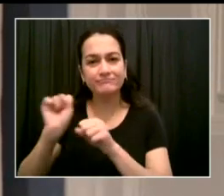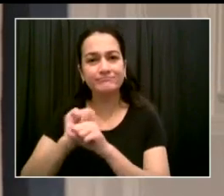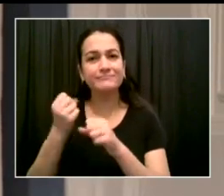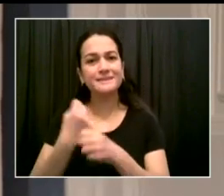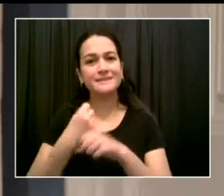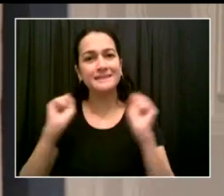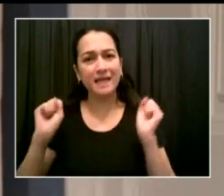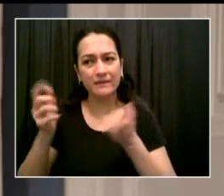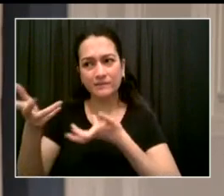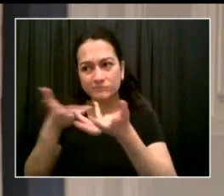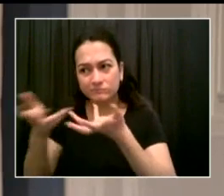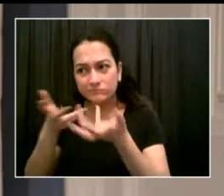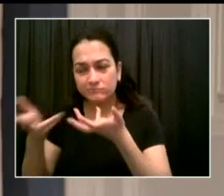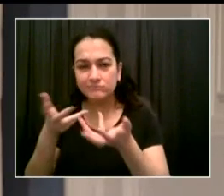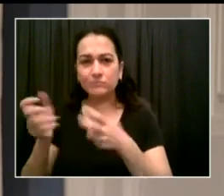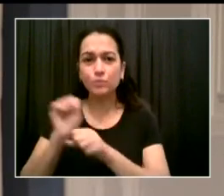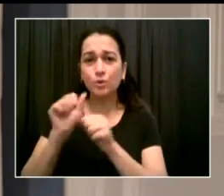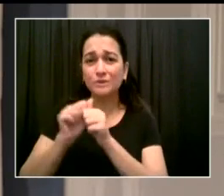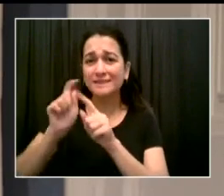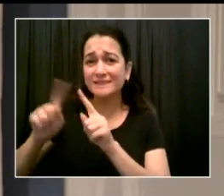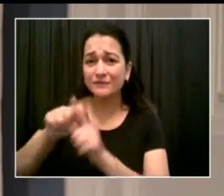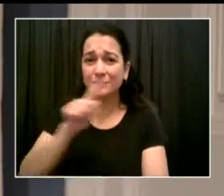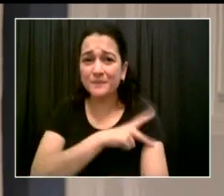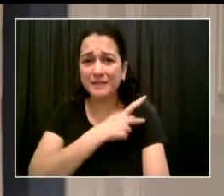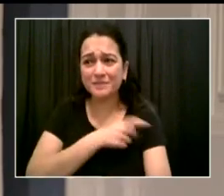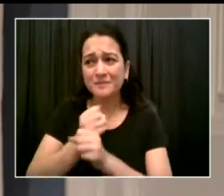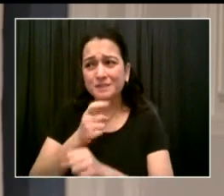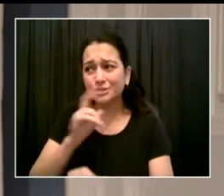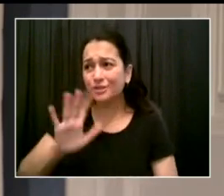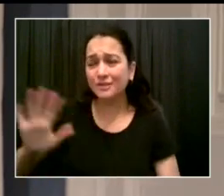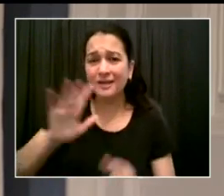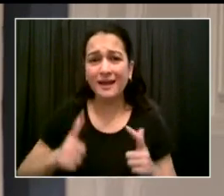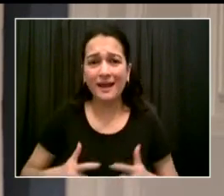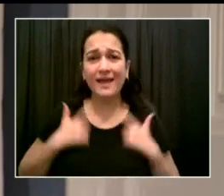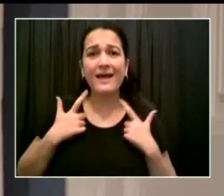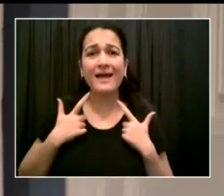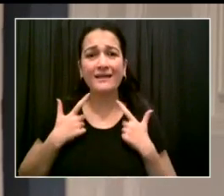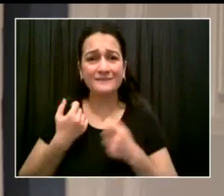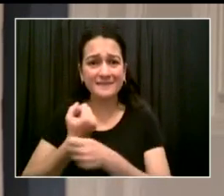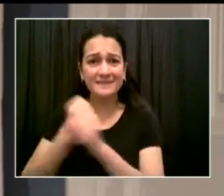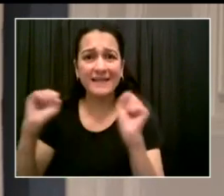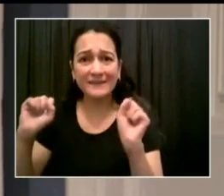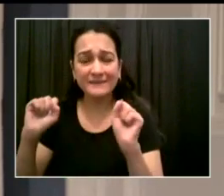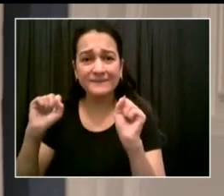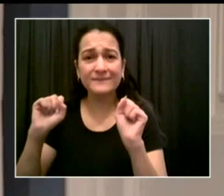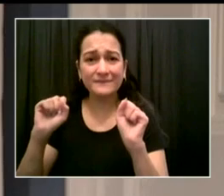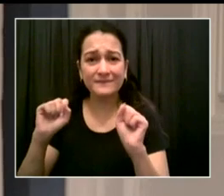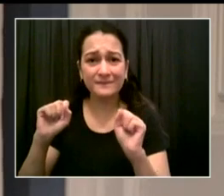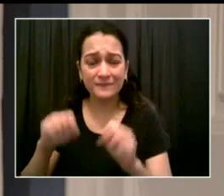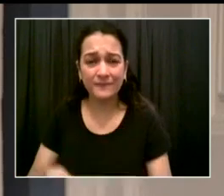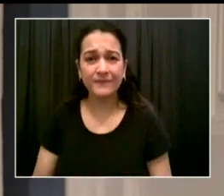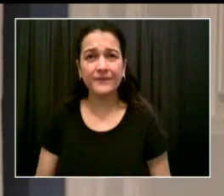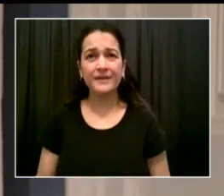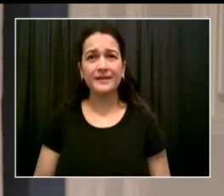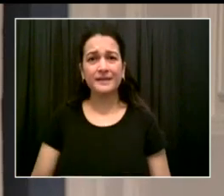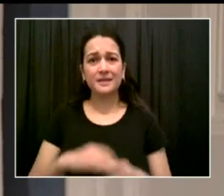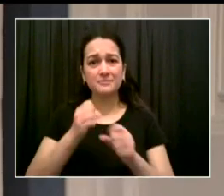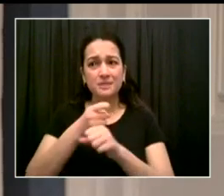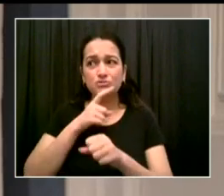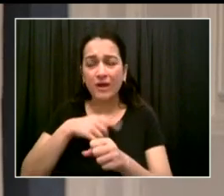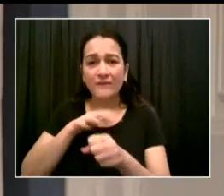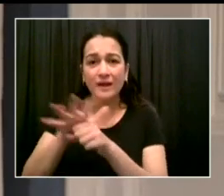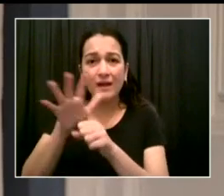faltered. Indeed, we took patients in transport from private hospitals to save lives. Along with our